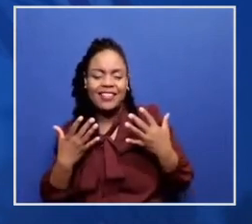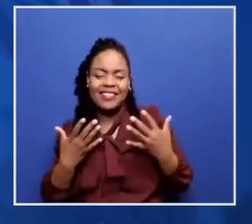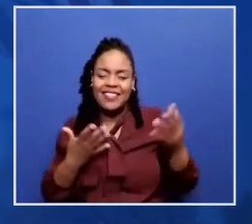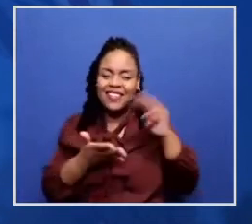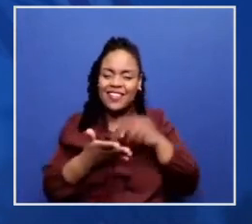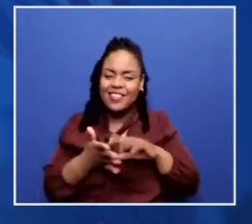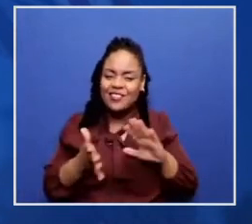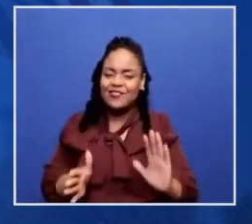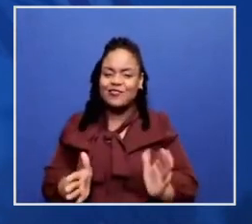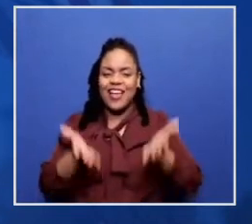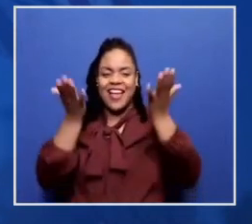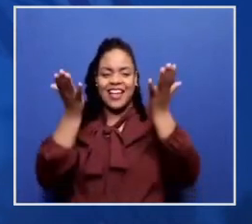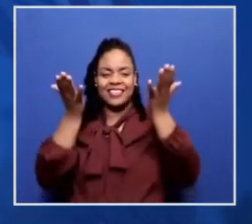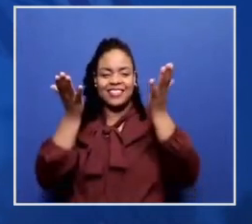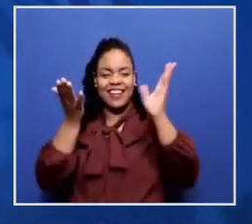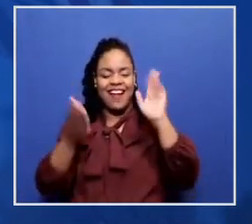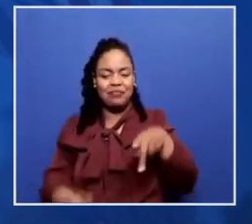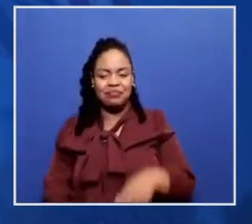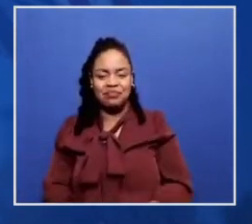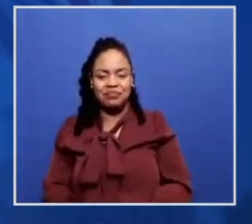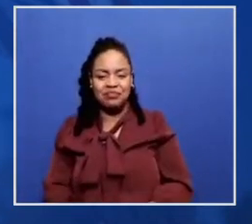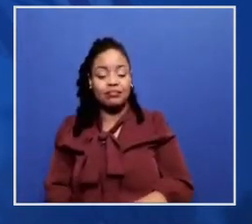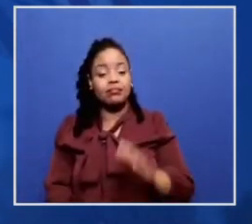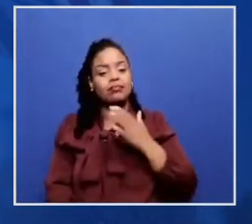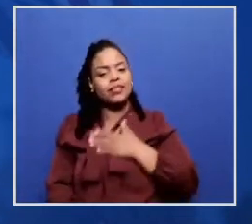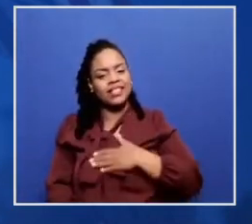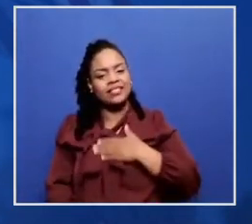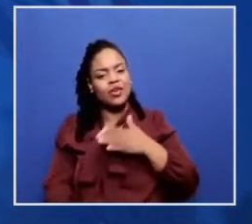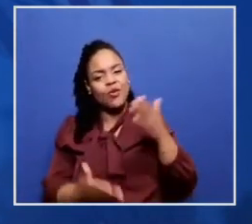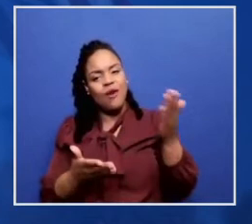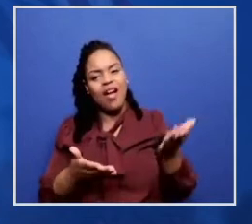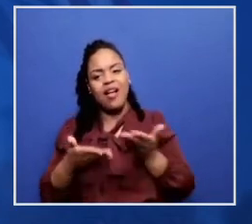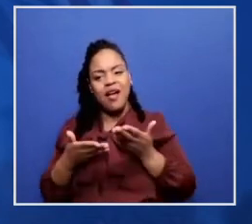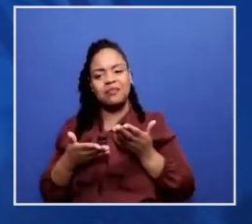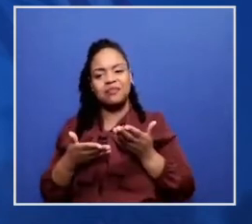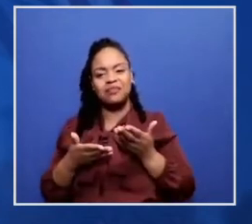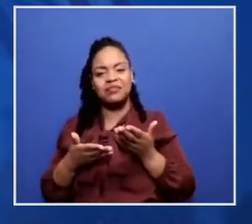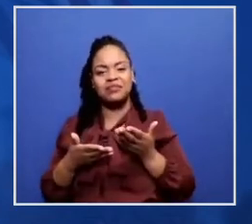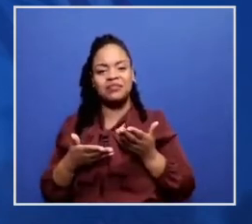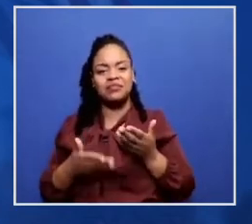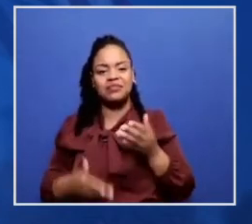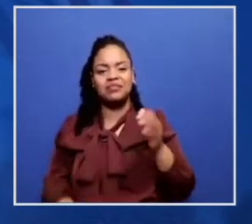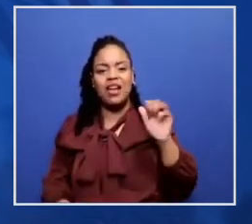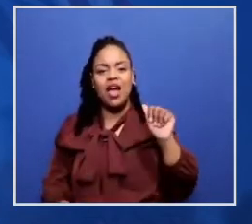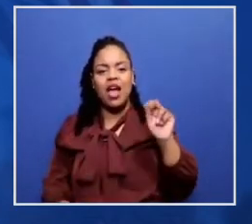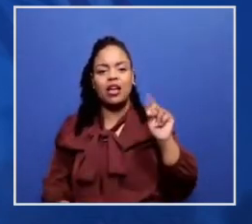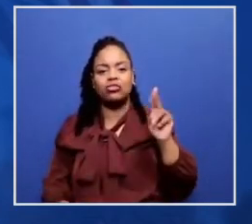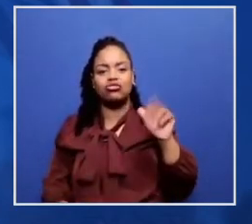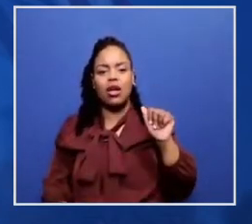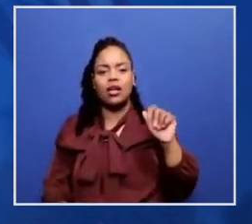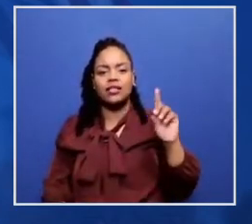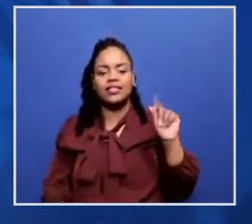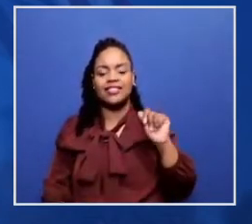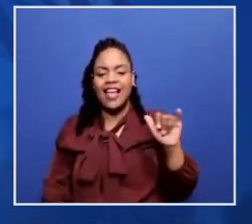Please join us in welcoming singer, songwriter, and actress, Andra Day.